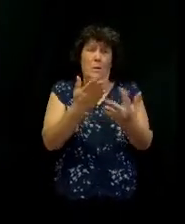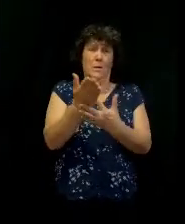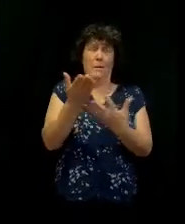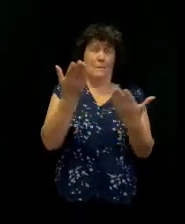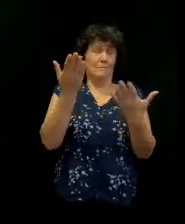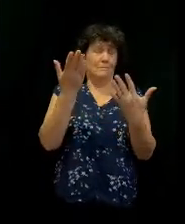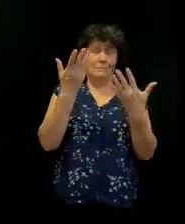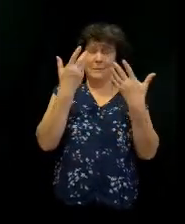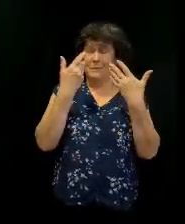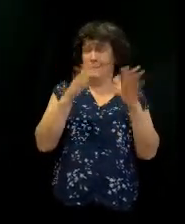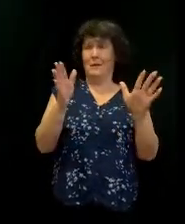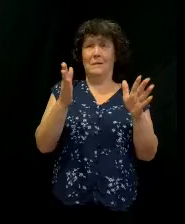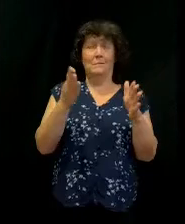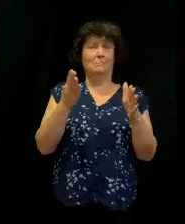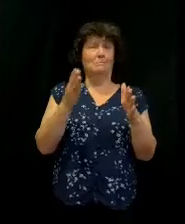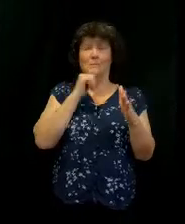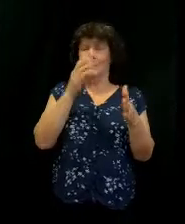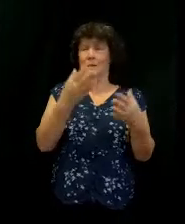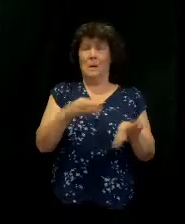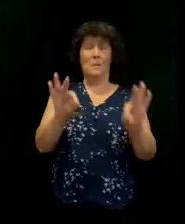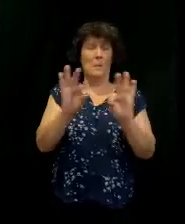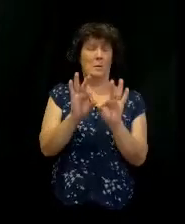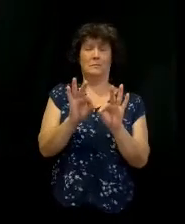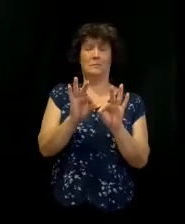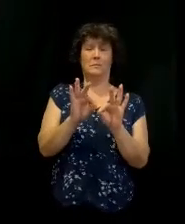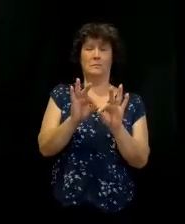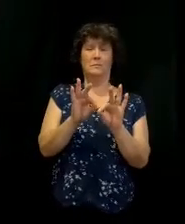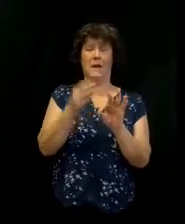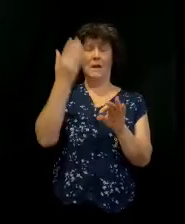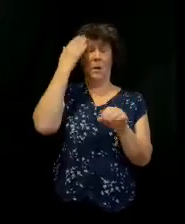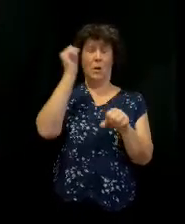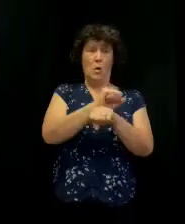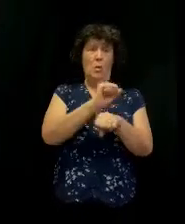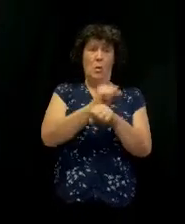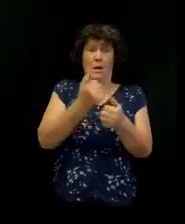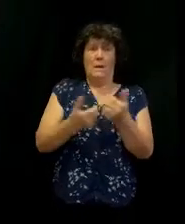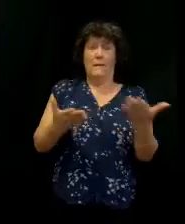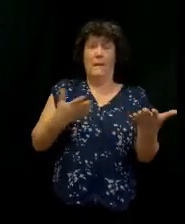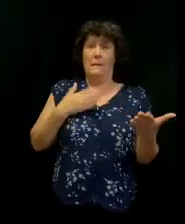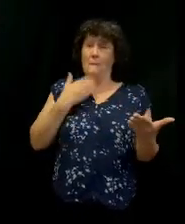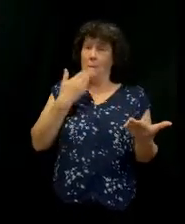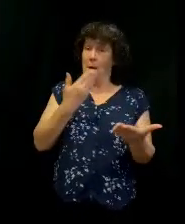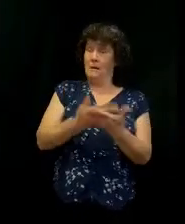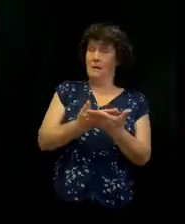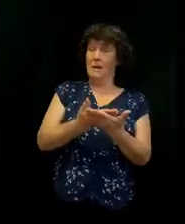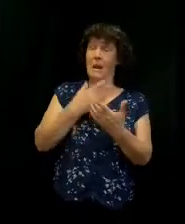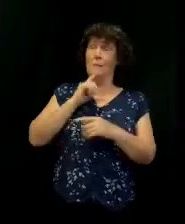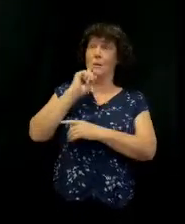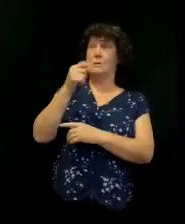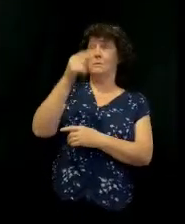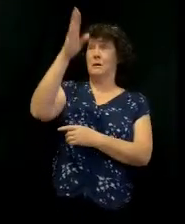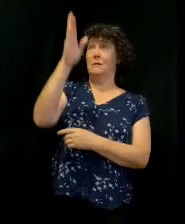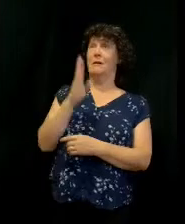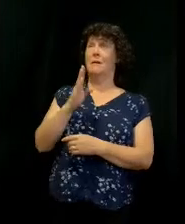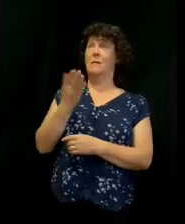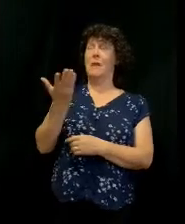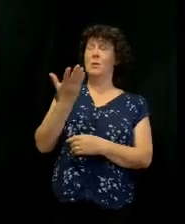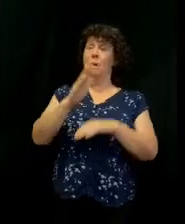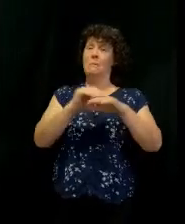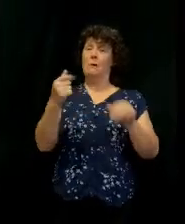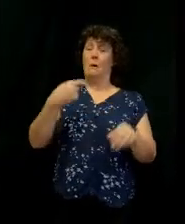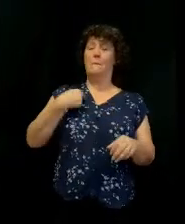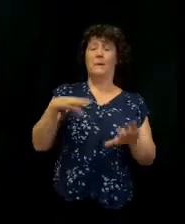At the end of the day, he's good, and I know he's going to work all things together for my good, and I'm going to lift my hands. I'm going to respond to God because that's what he's called me to do.